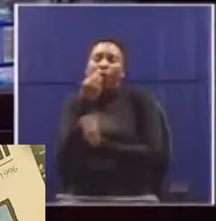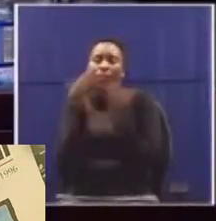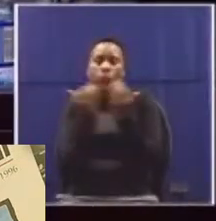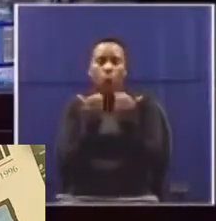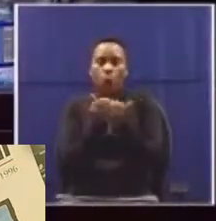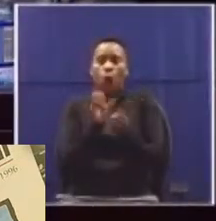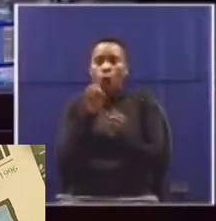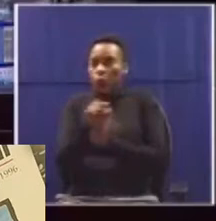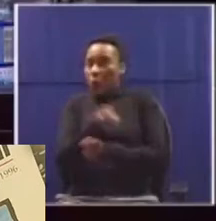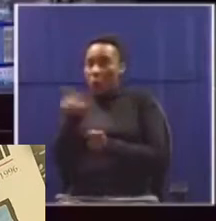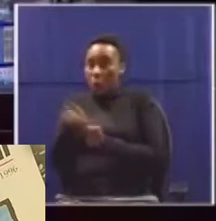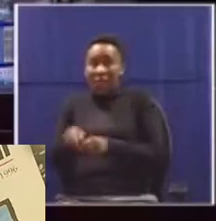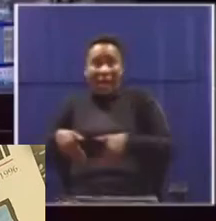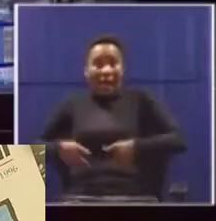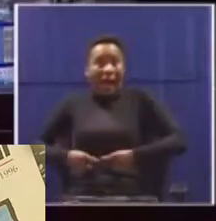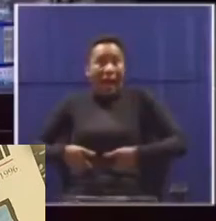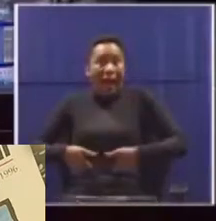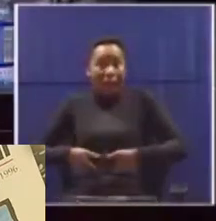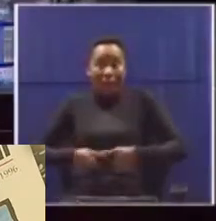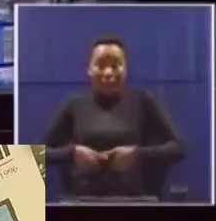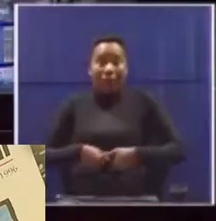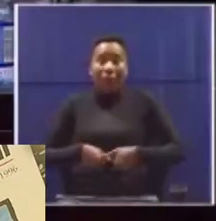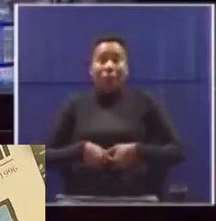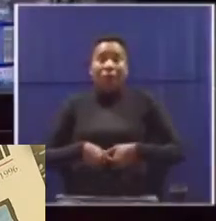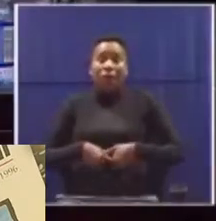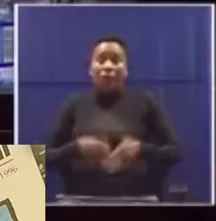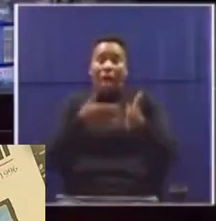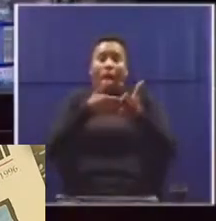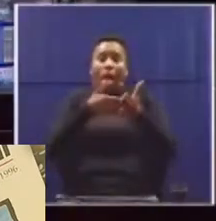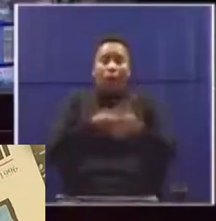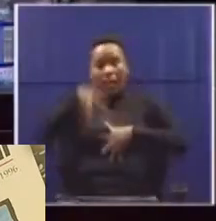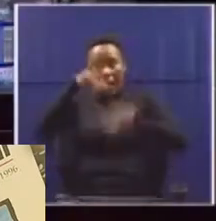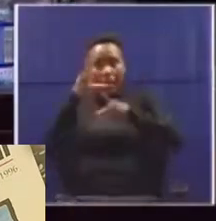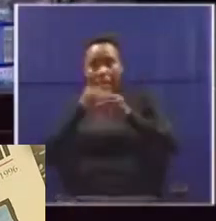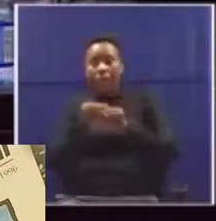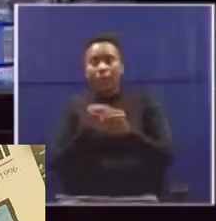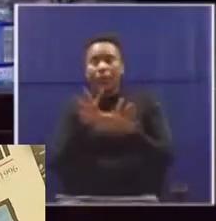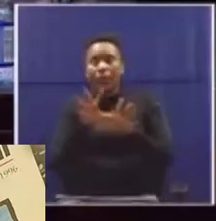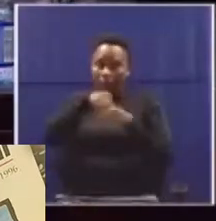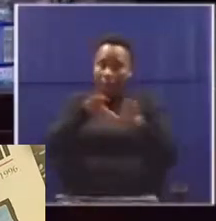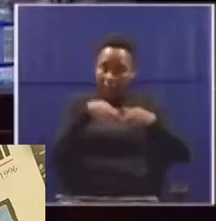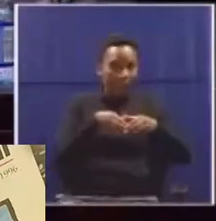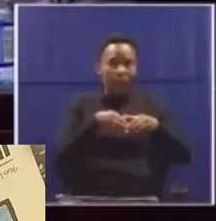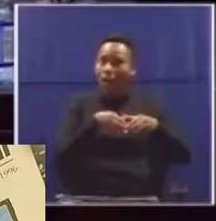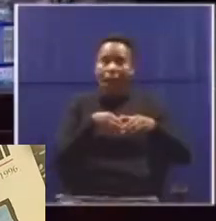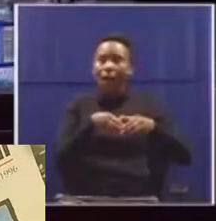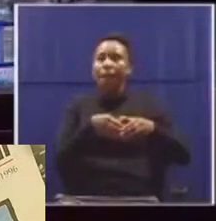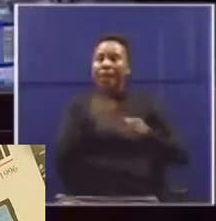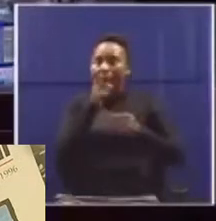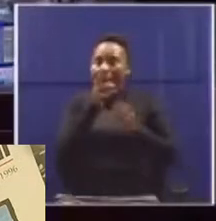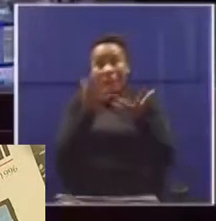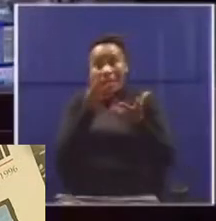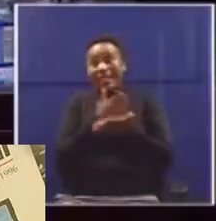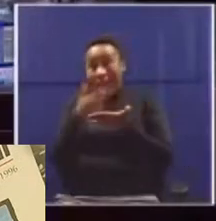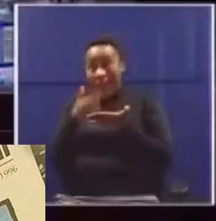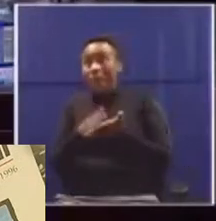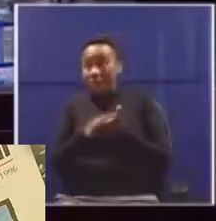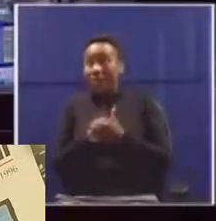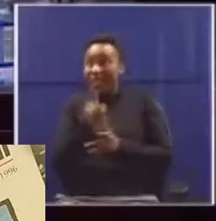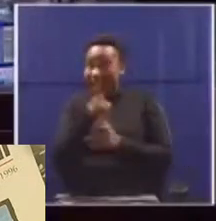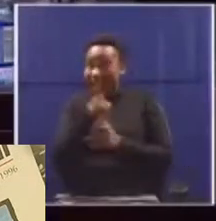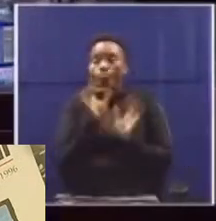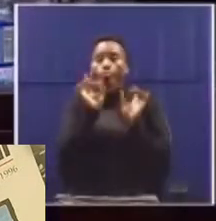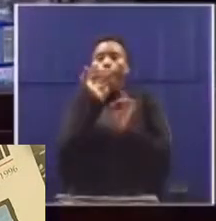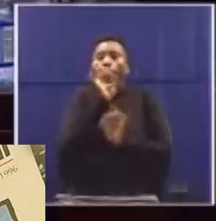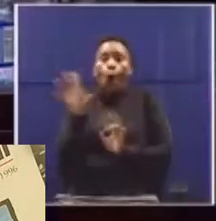impair their concentration in class for some this is the only decent meal of the day given